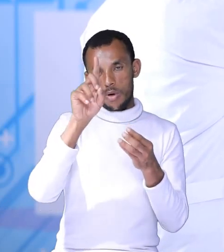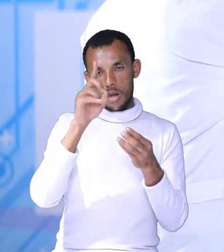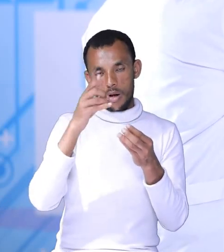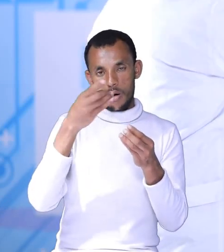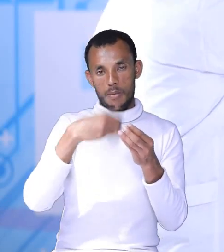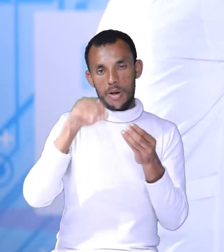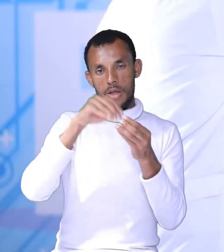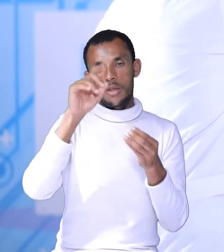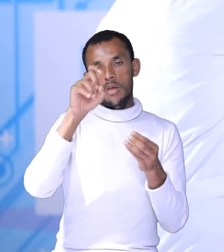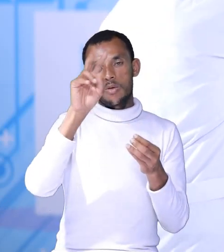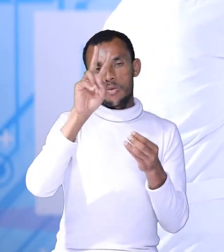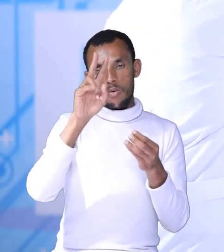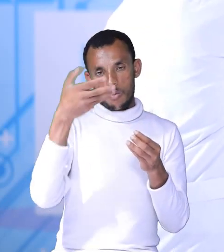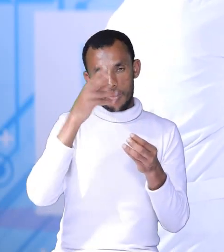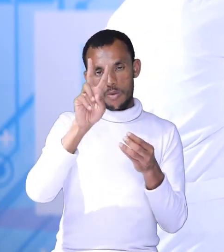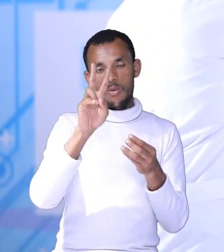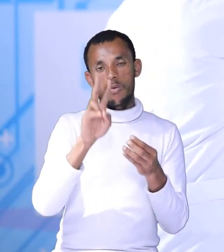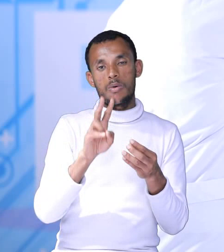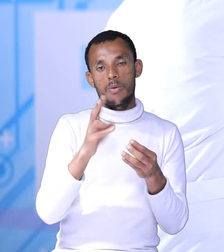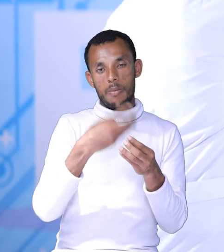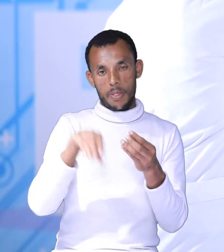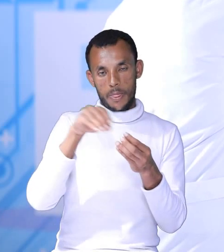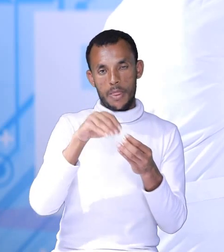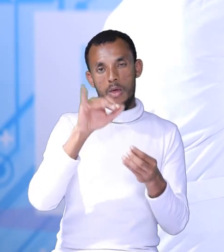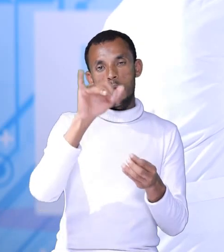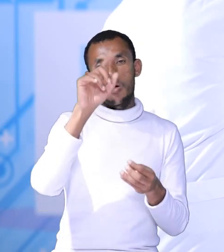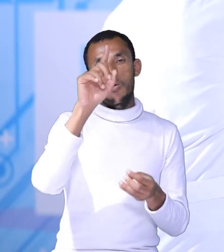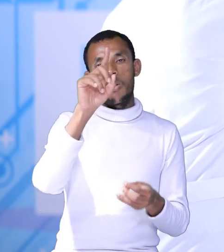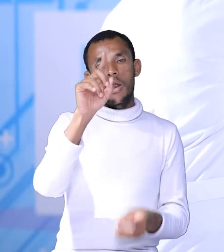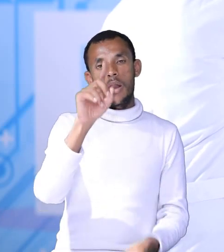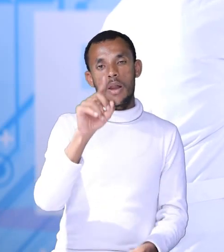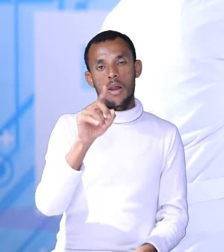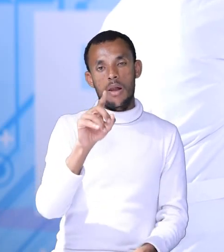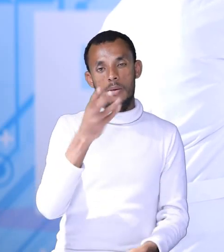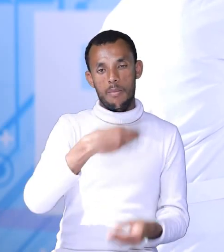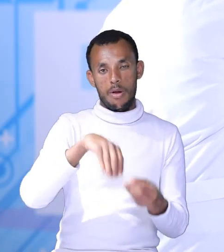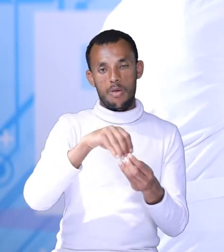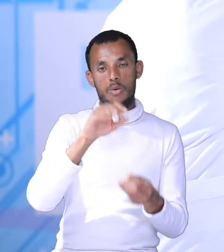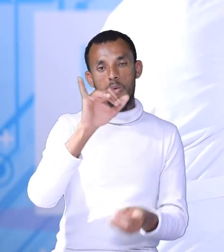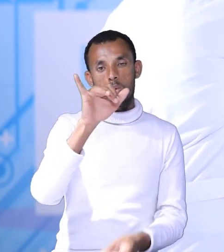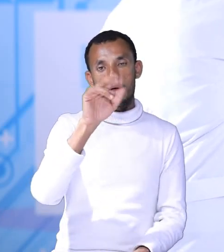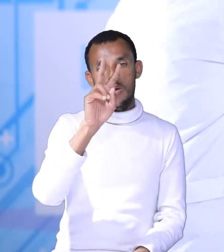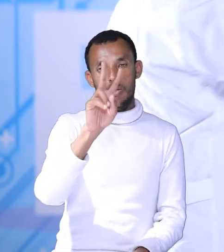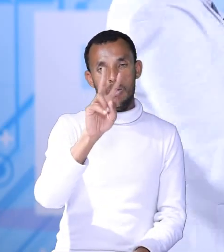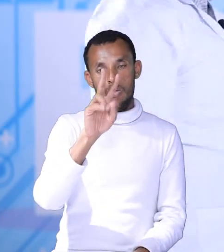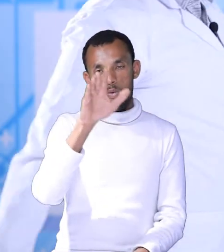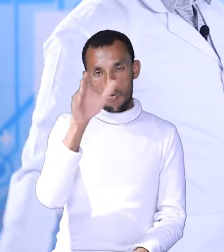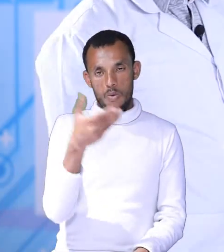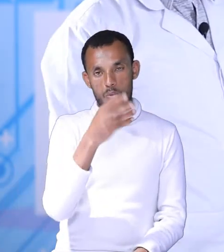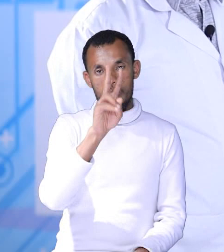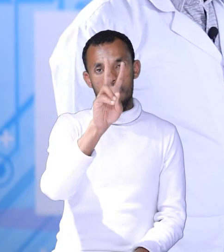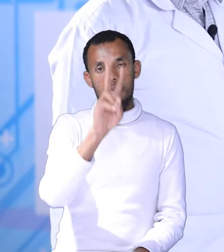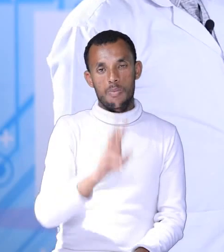2 and y1 plus y2